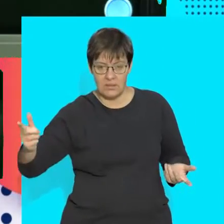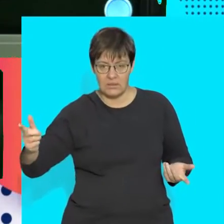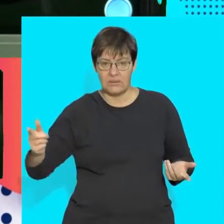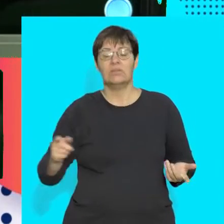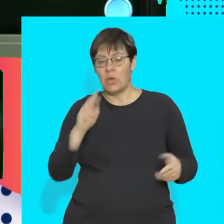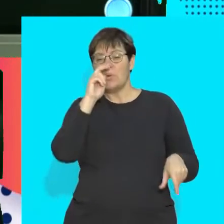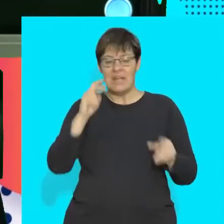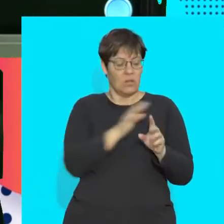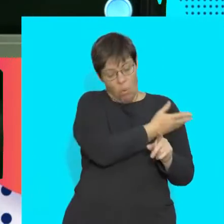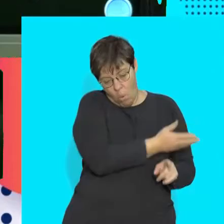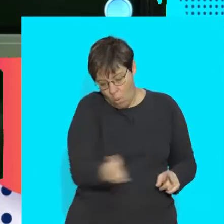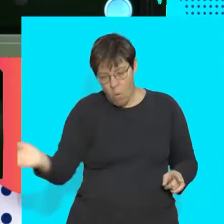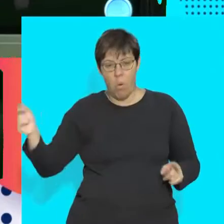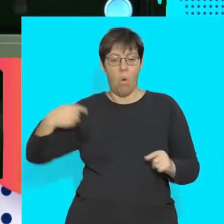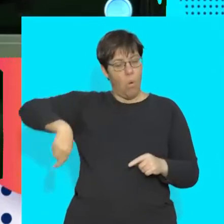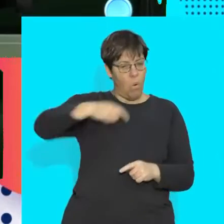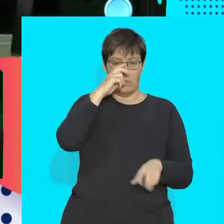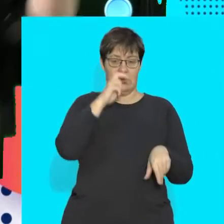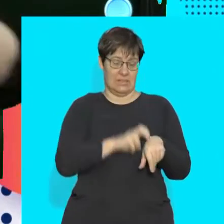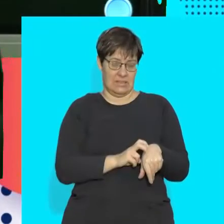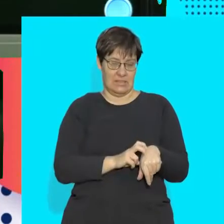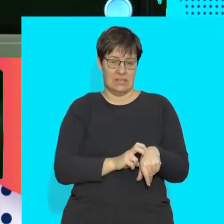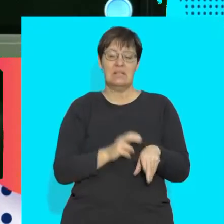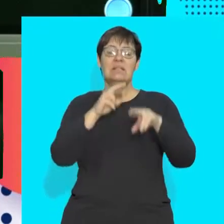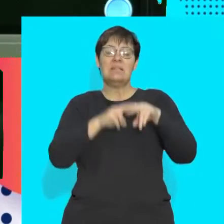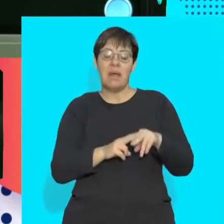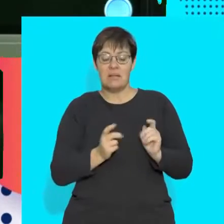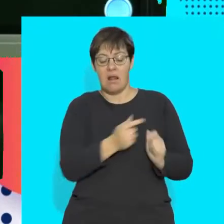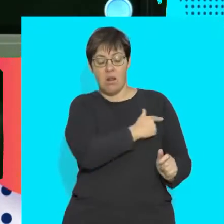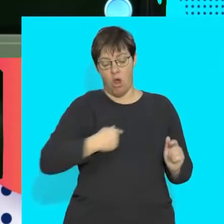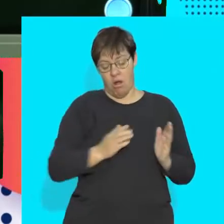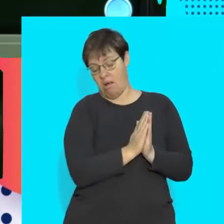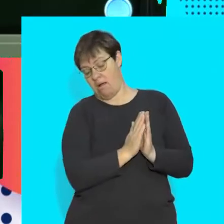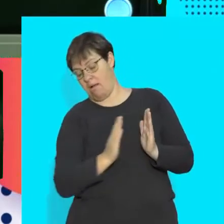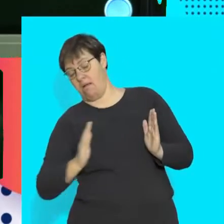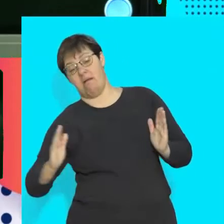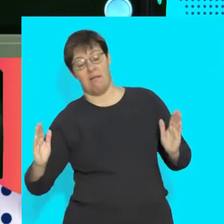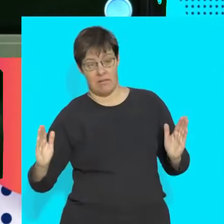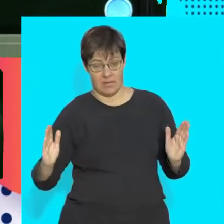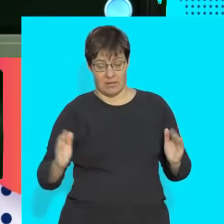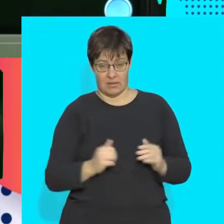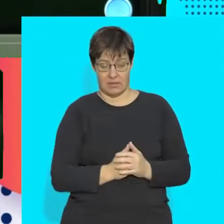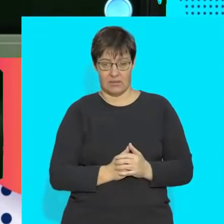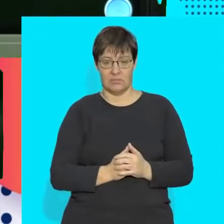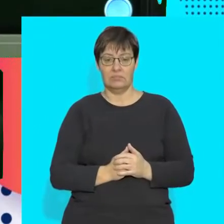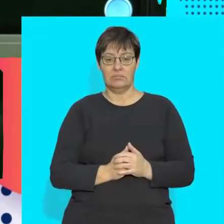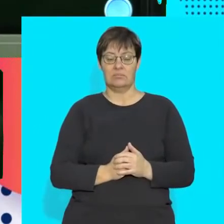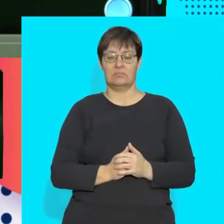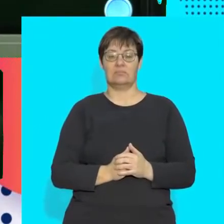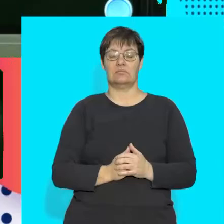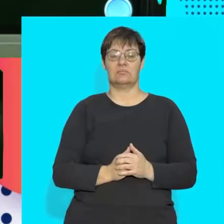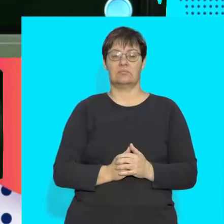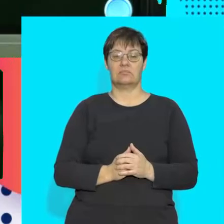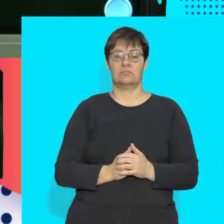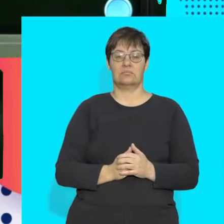but the high speed for a very big period of time. It all depends on how long those speeds are. Well, how long